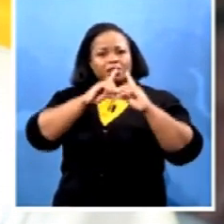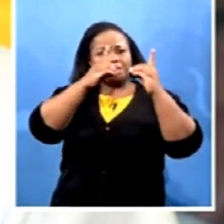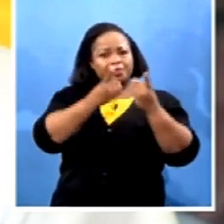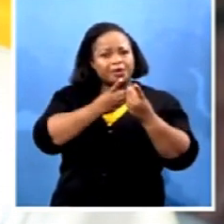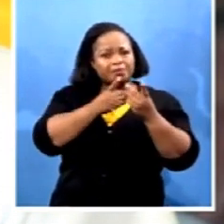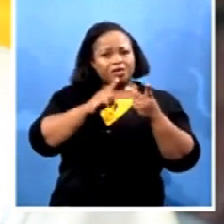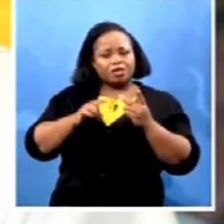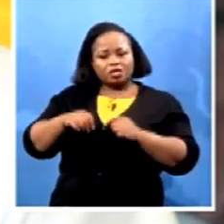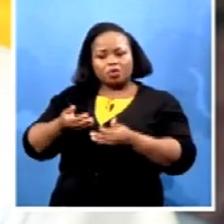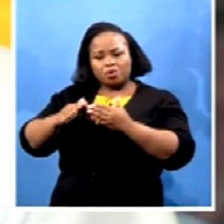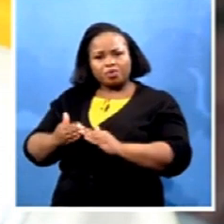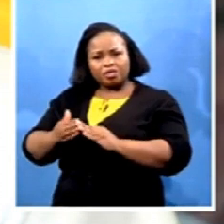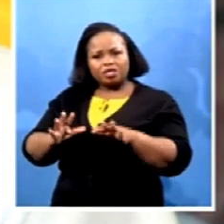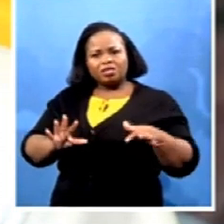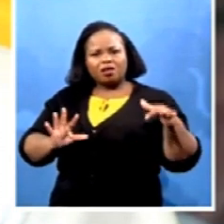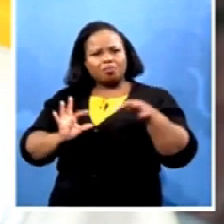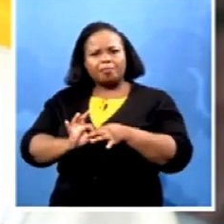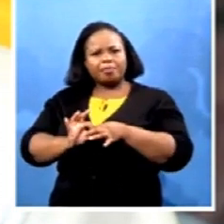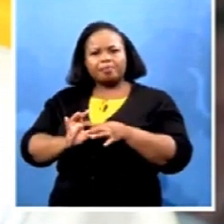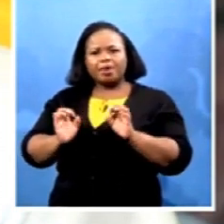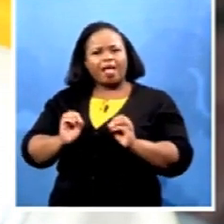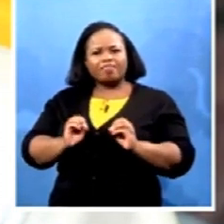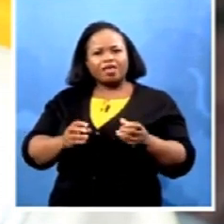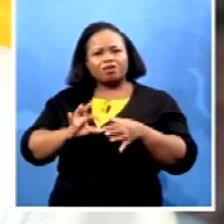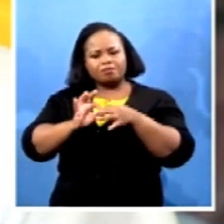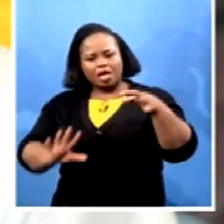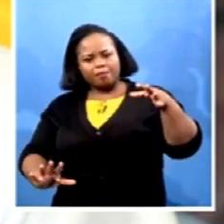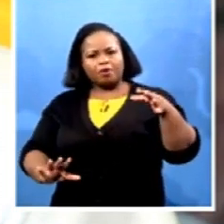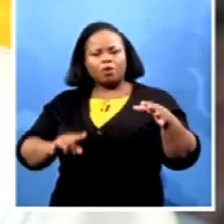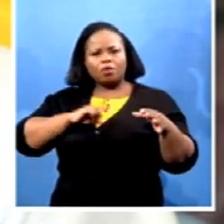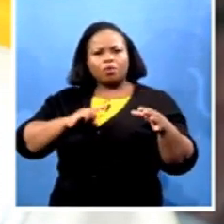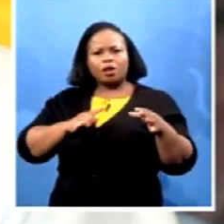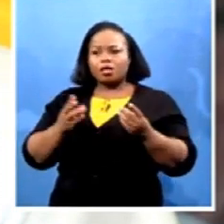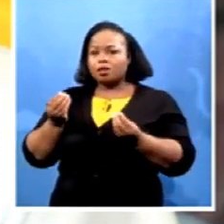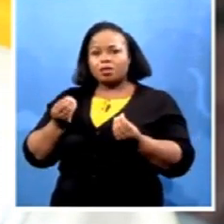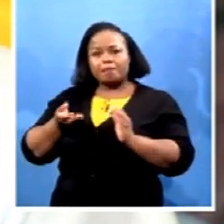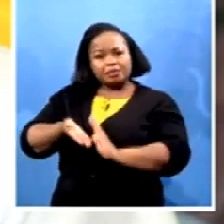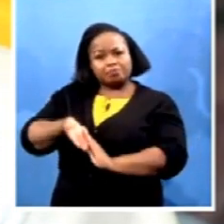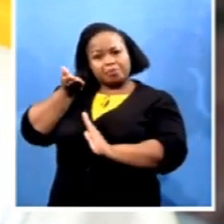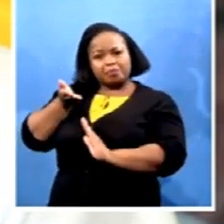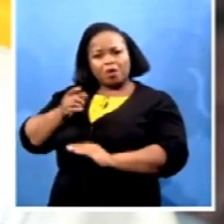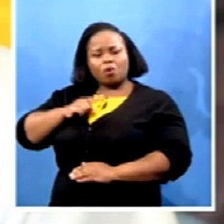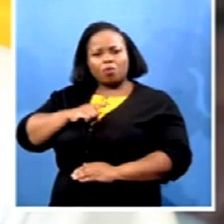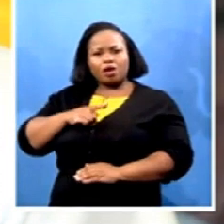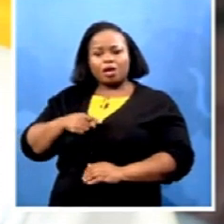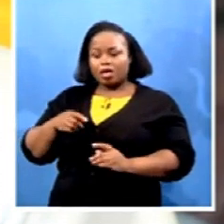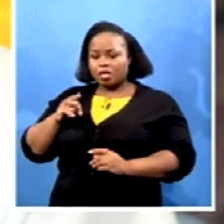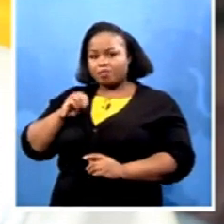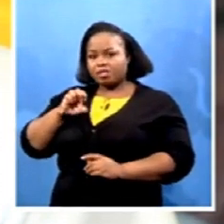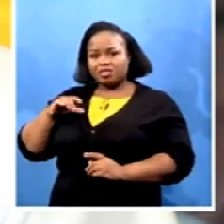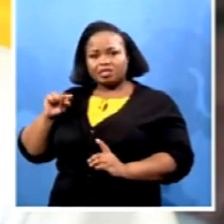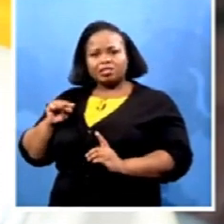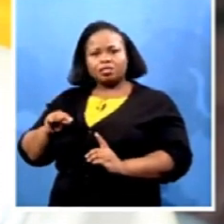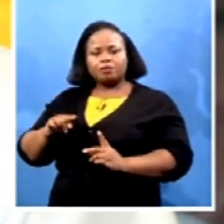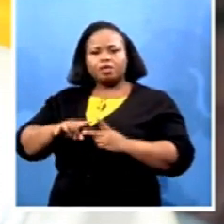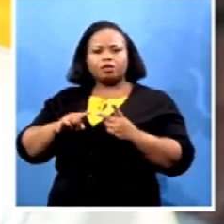The statistics will literally grow high from the intervention of the minister going to now. So there is no proper link. There